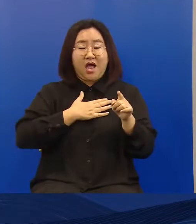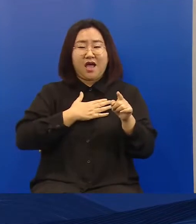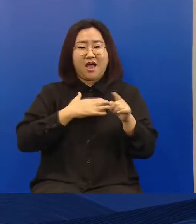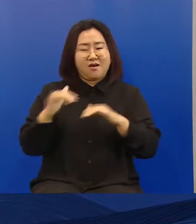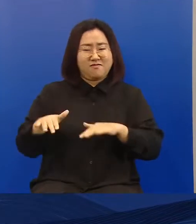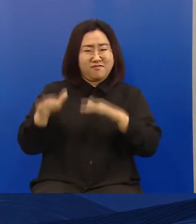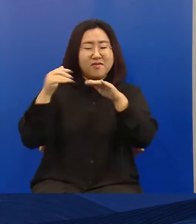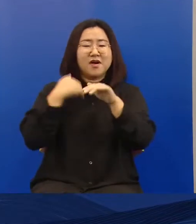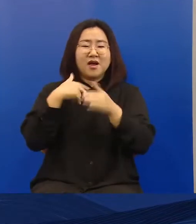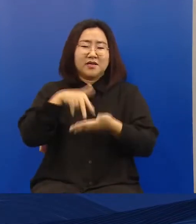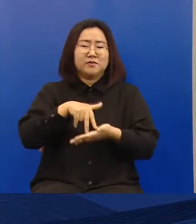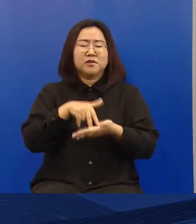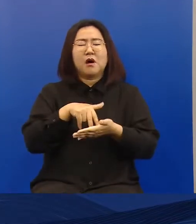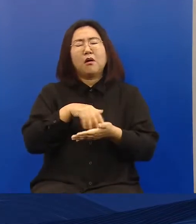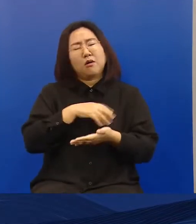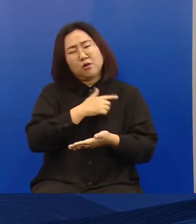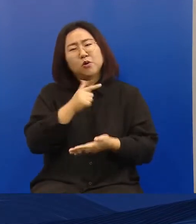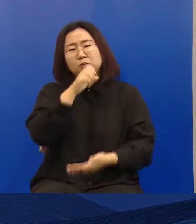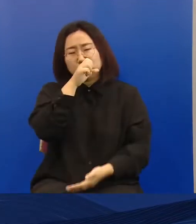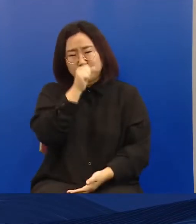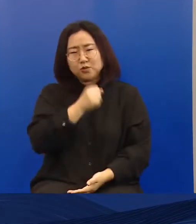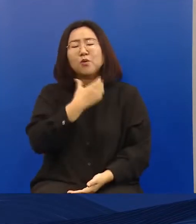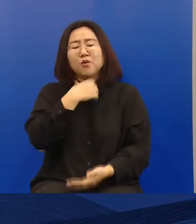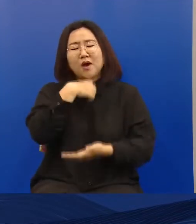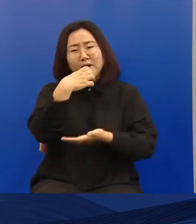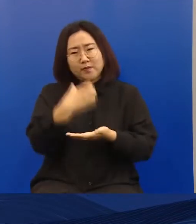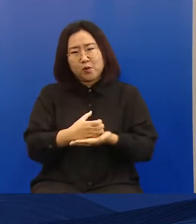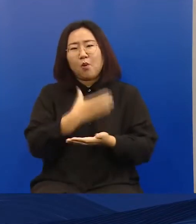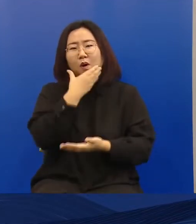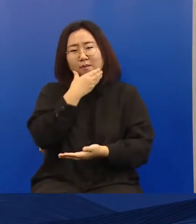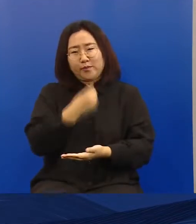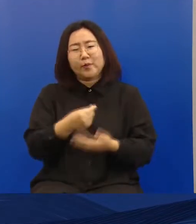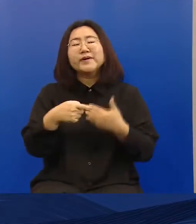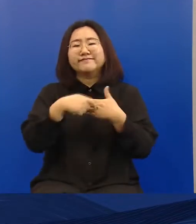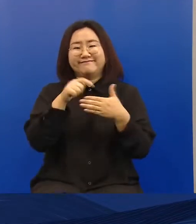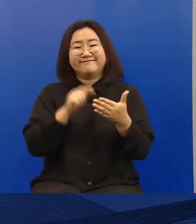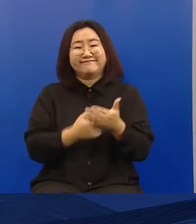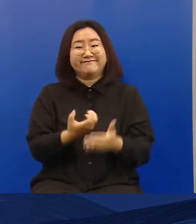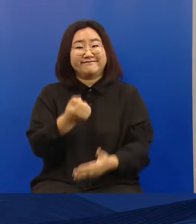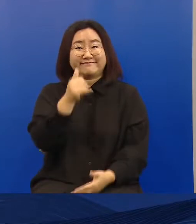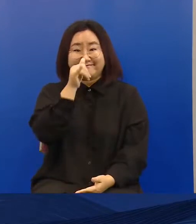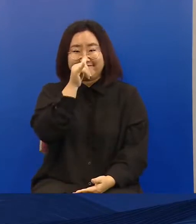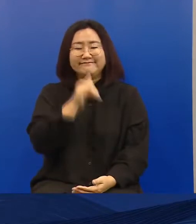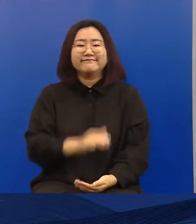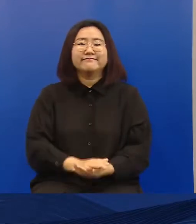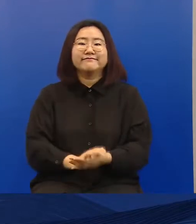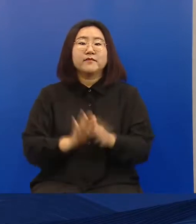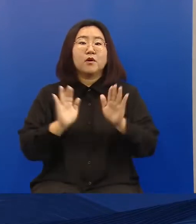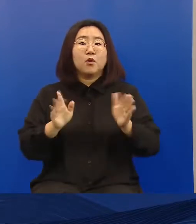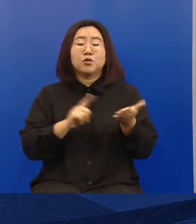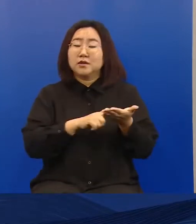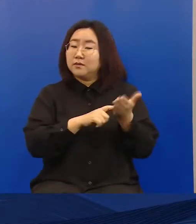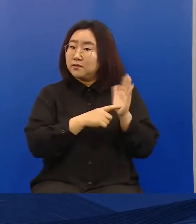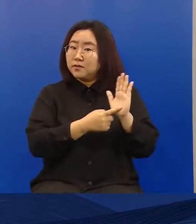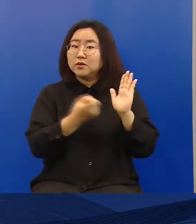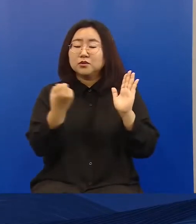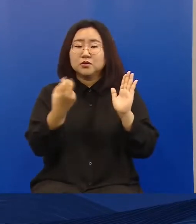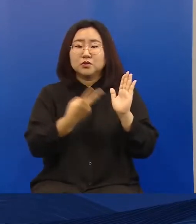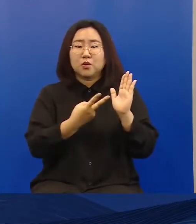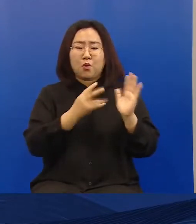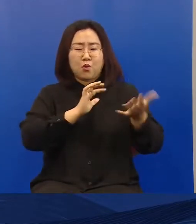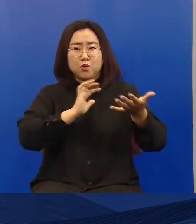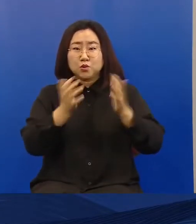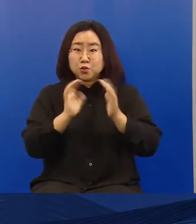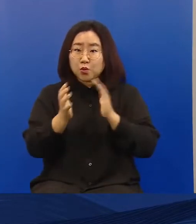I have been working my 30 last years with Korean people with hearing loss, and I am very, very happy that I am here